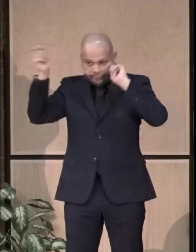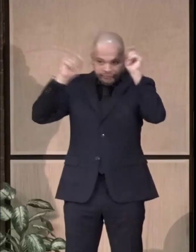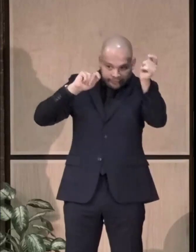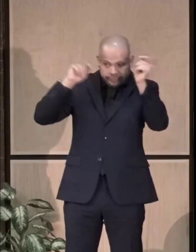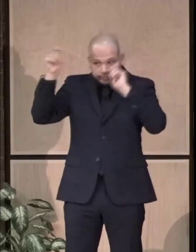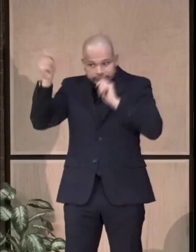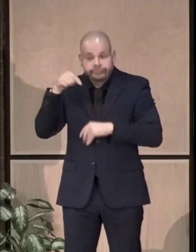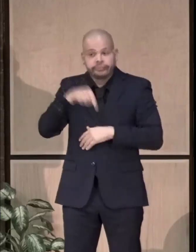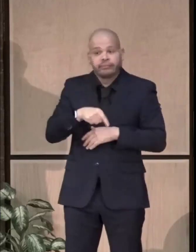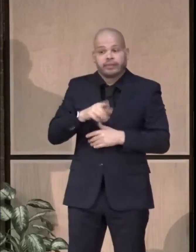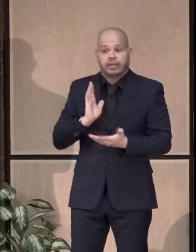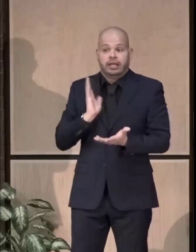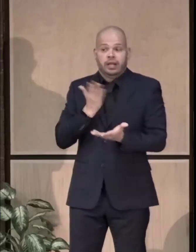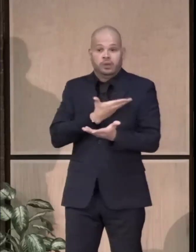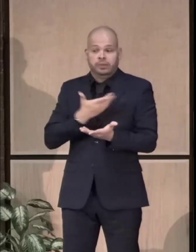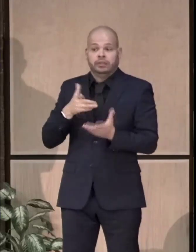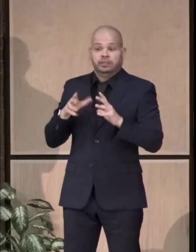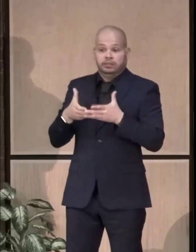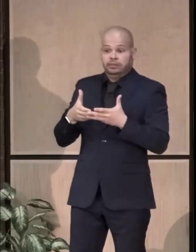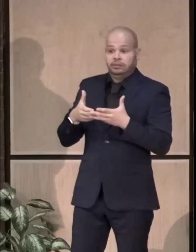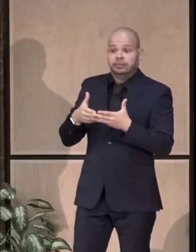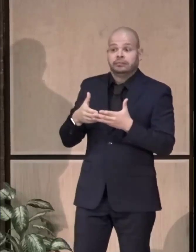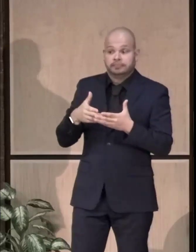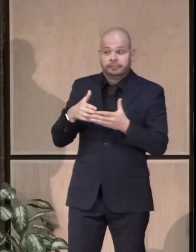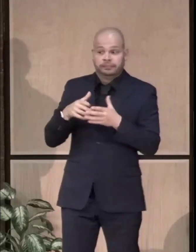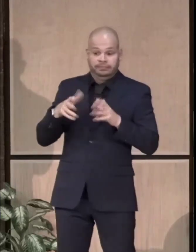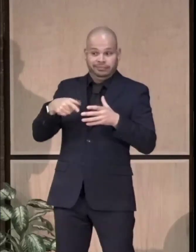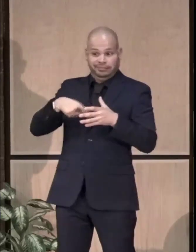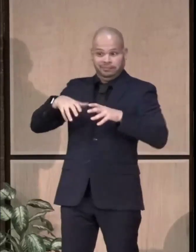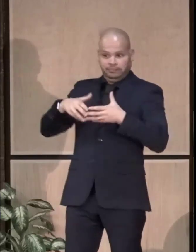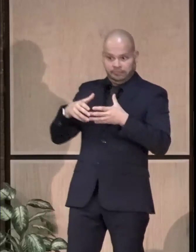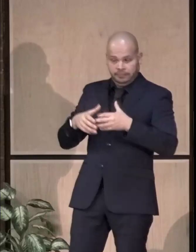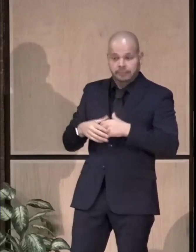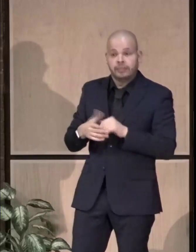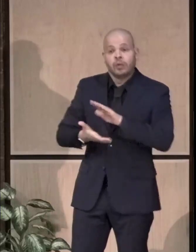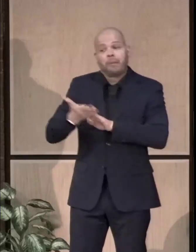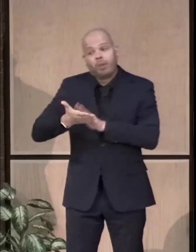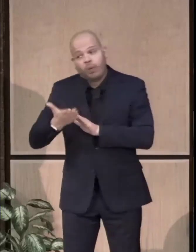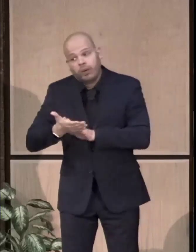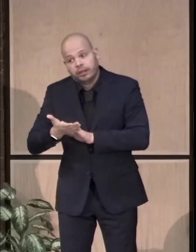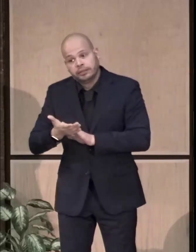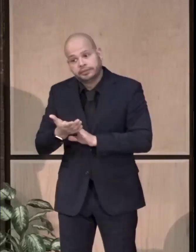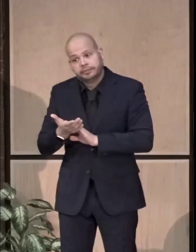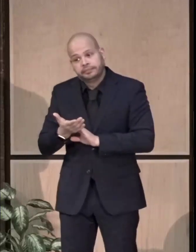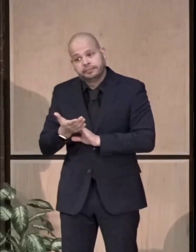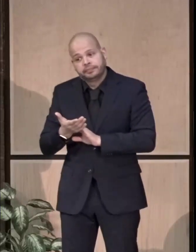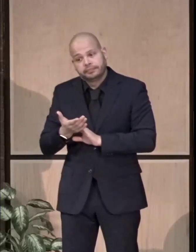as he wears a hat as a operations sergeant, as well as our,